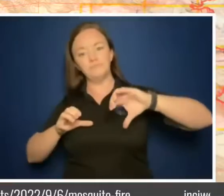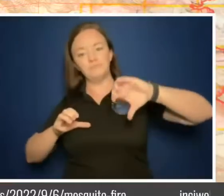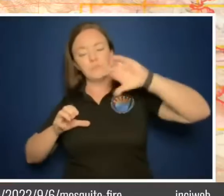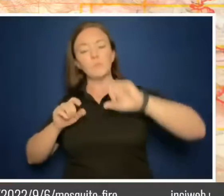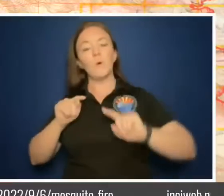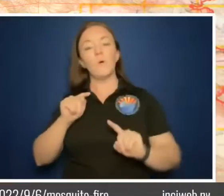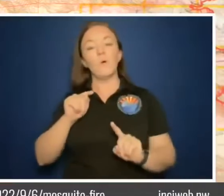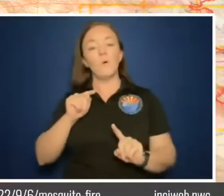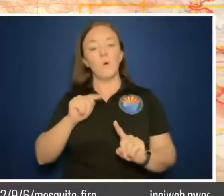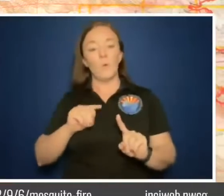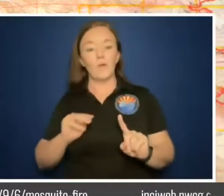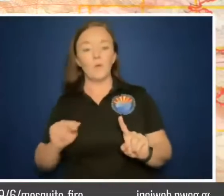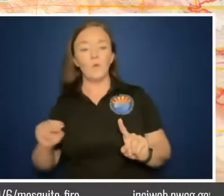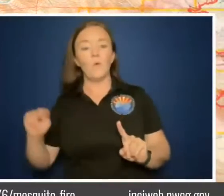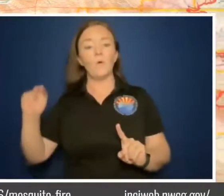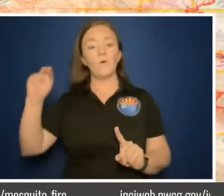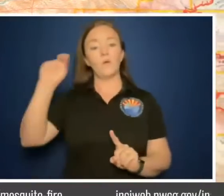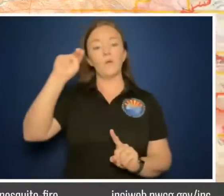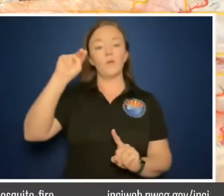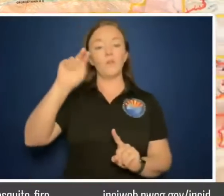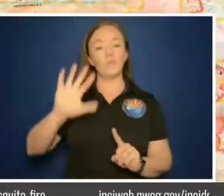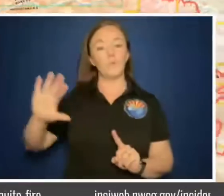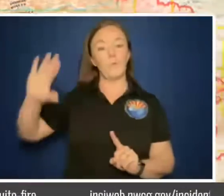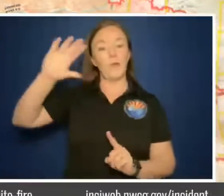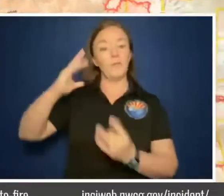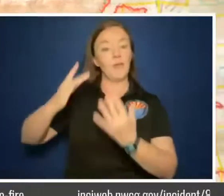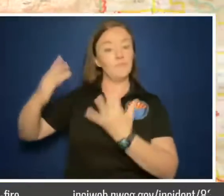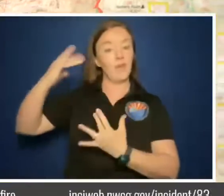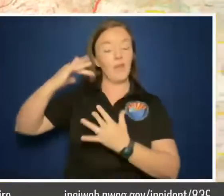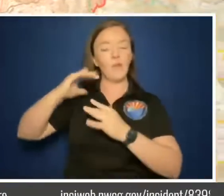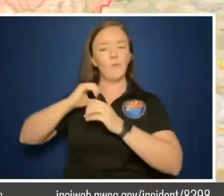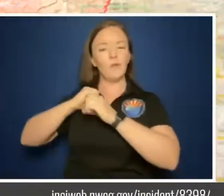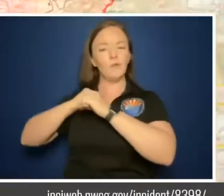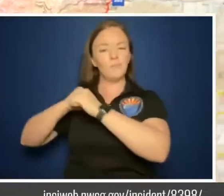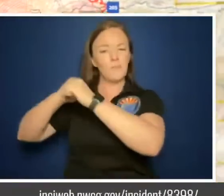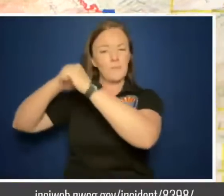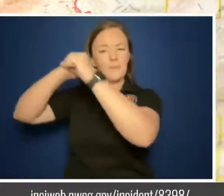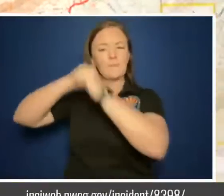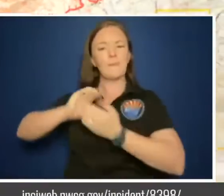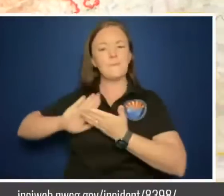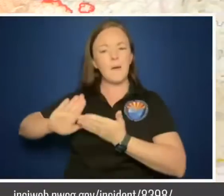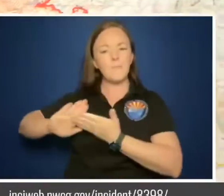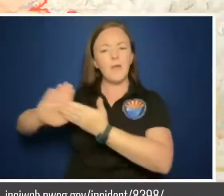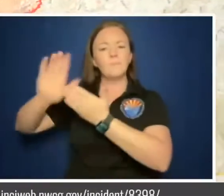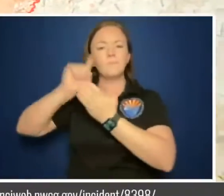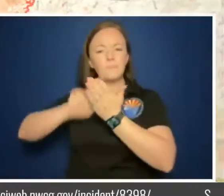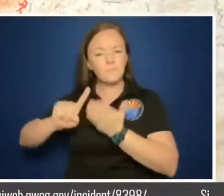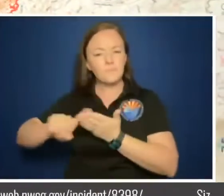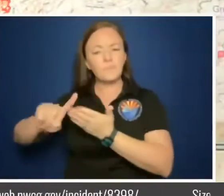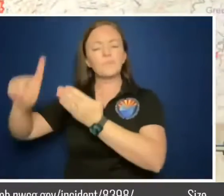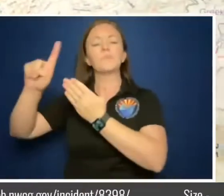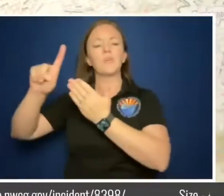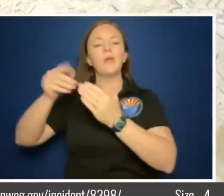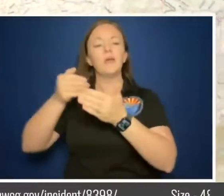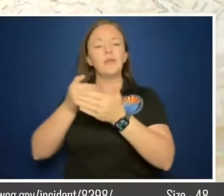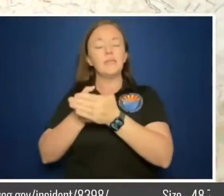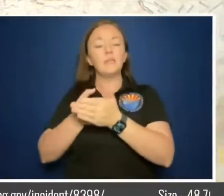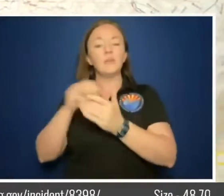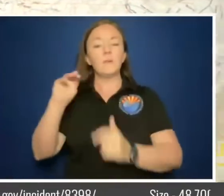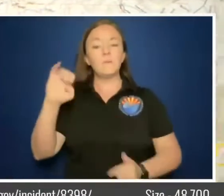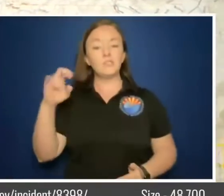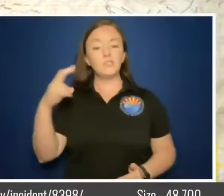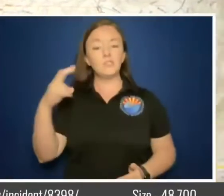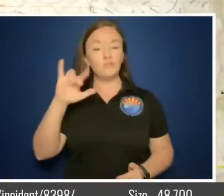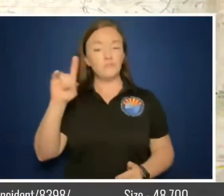mop up and secure all the way up past Michigan Bluff, all the way towards the northern end of the fire there that you could see on your map.